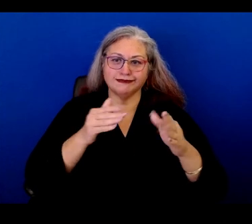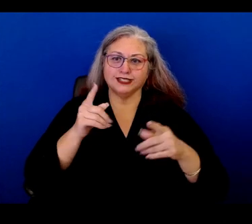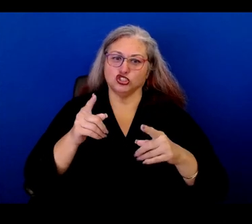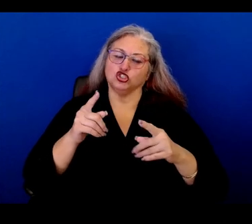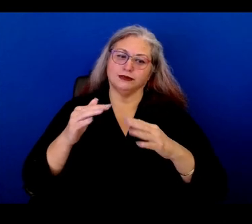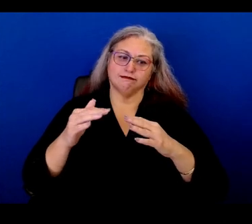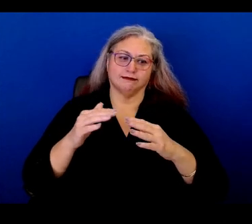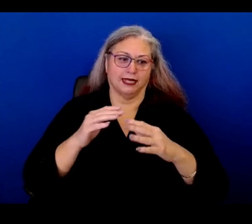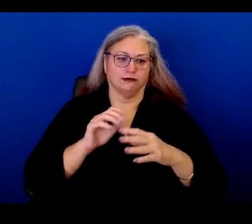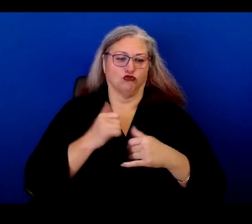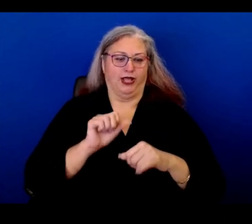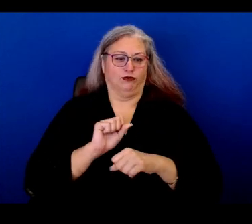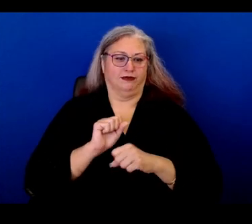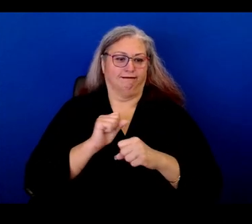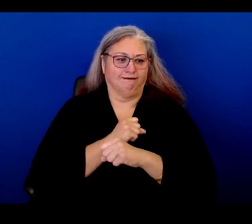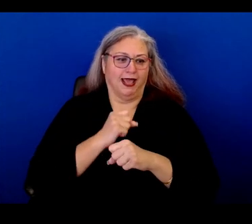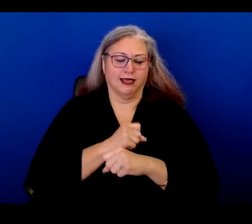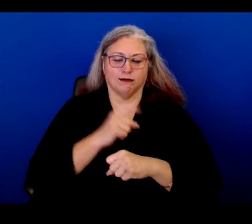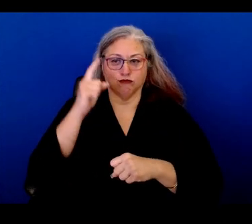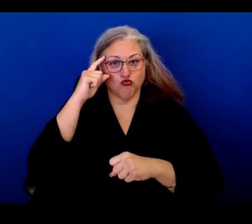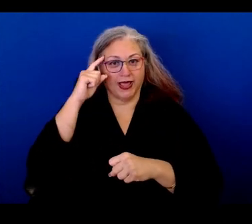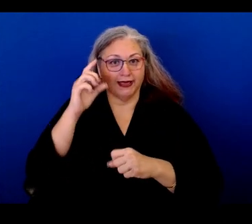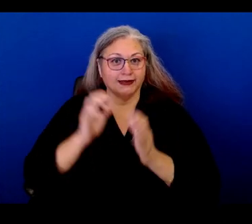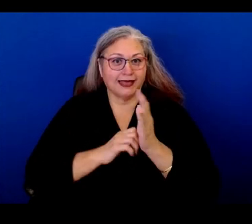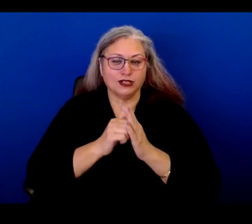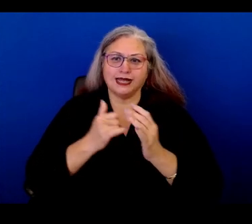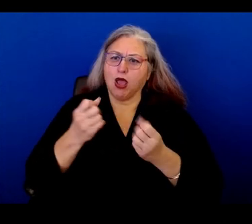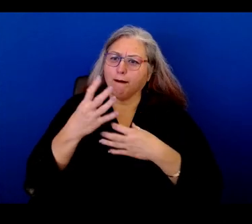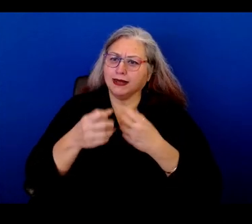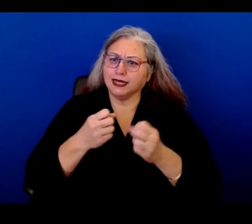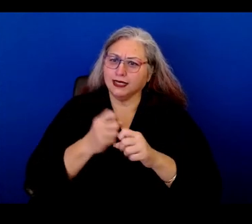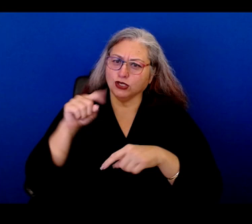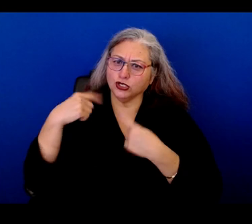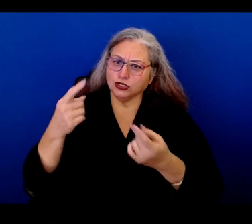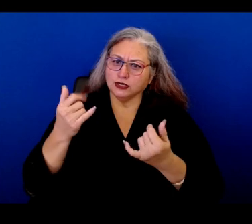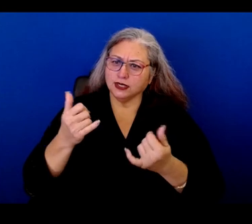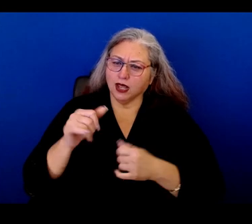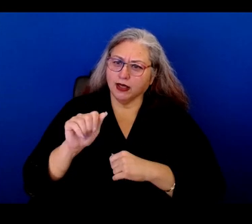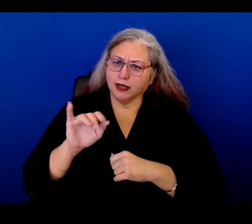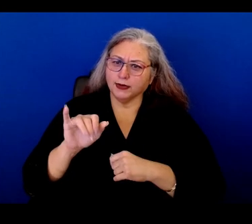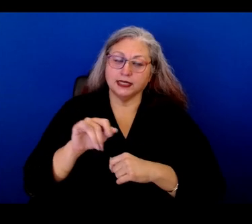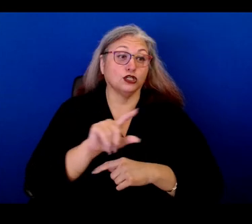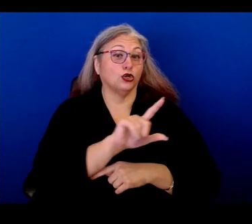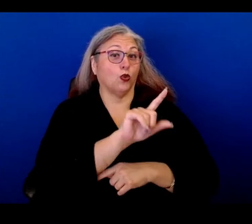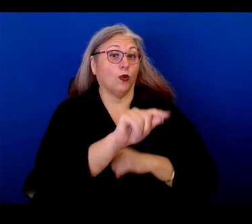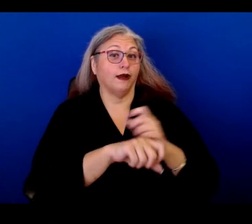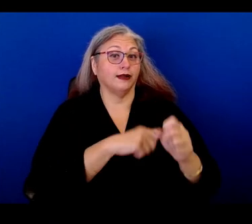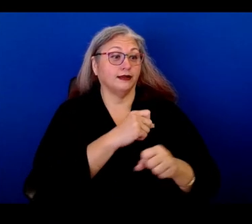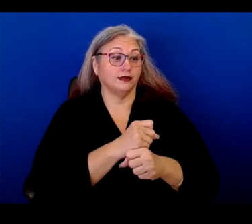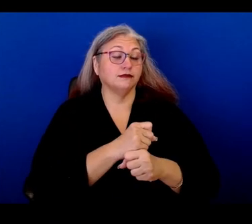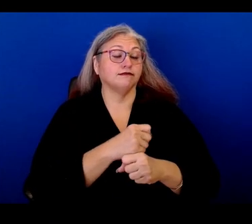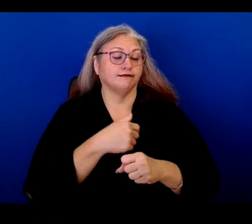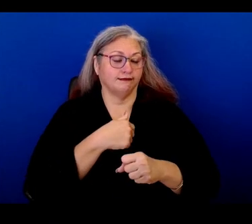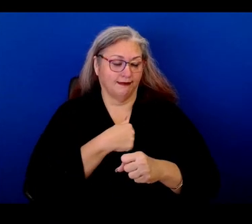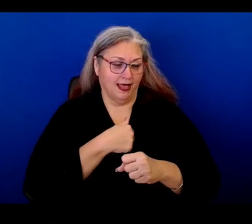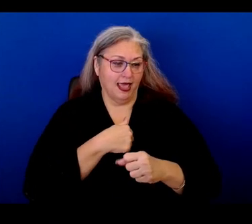with brain cancer, her now, how many years are we talking about, Aimee? 20 years I